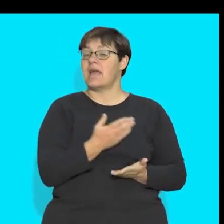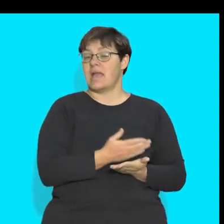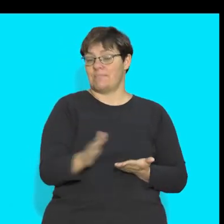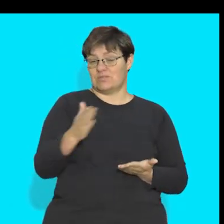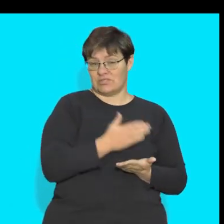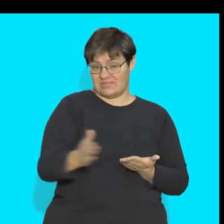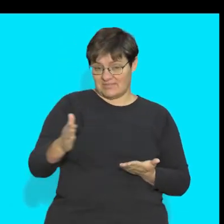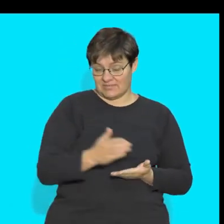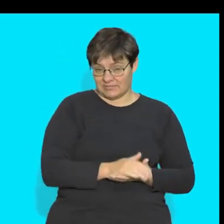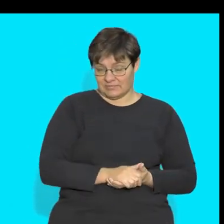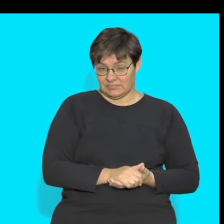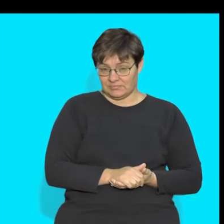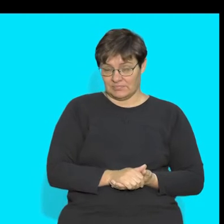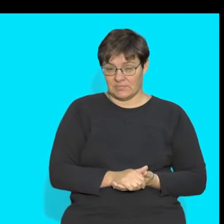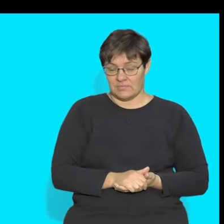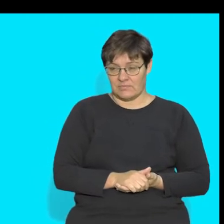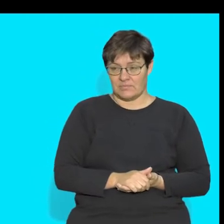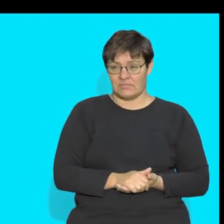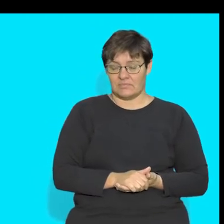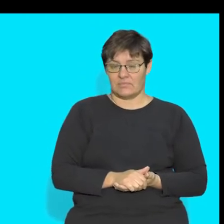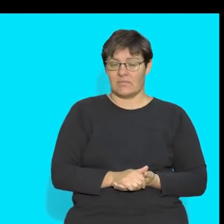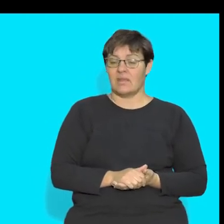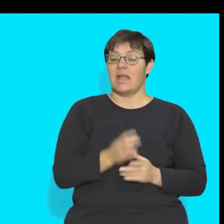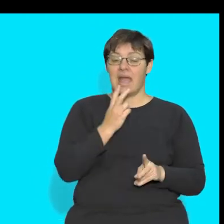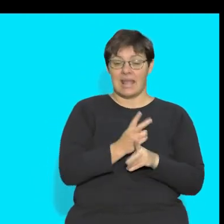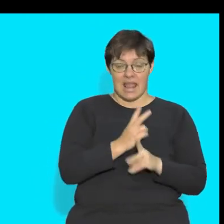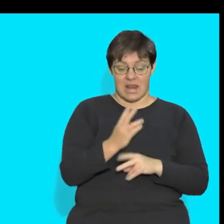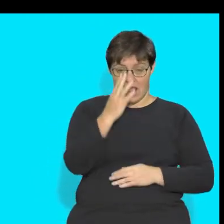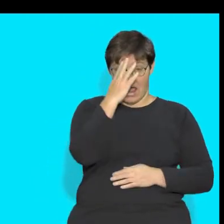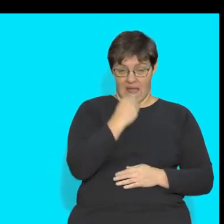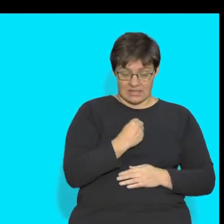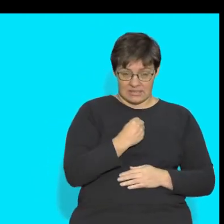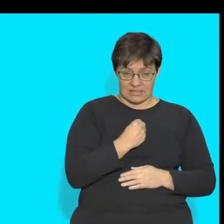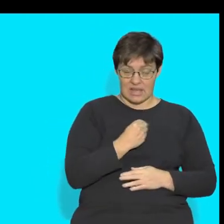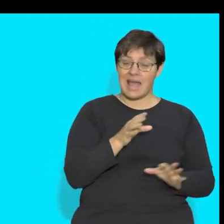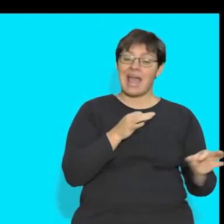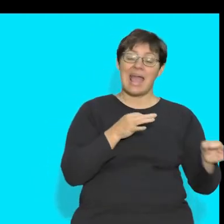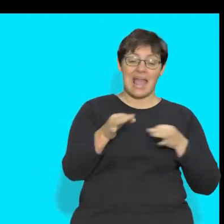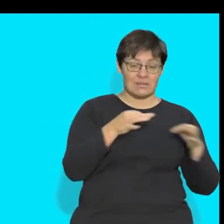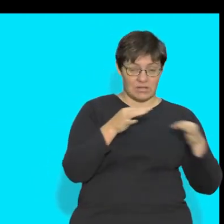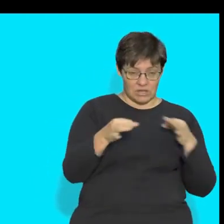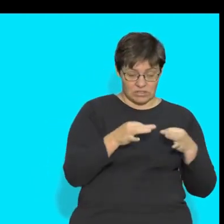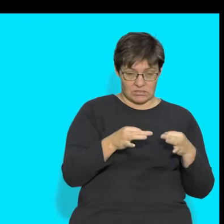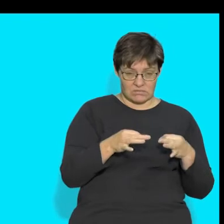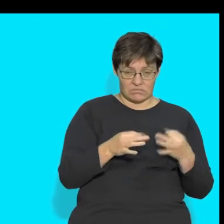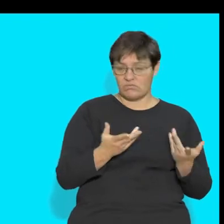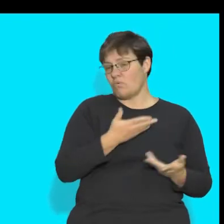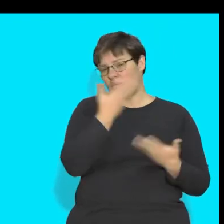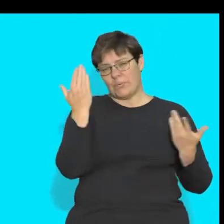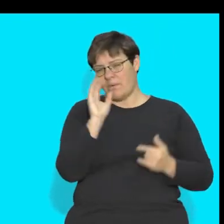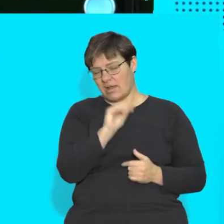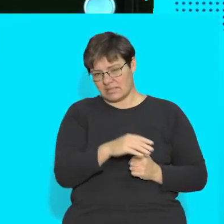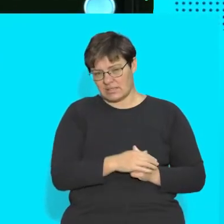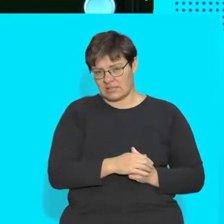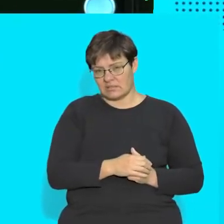emission. Okay. Again, if they should ask you for the explanation, which they don't